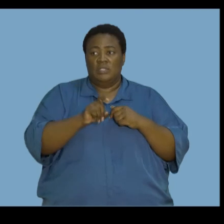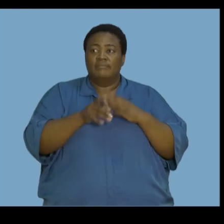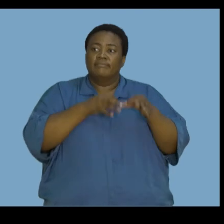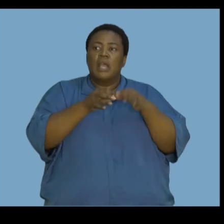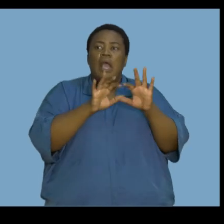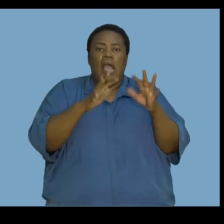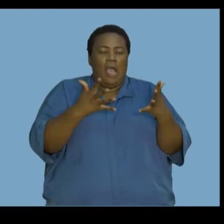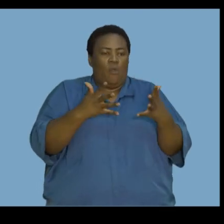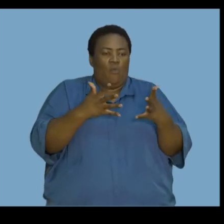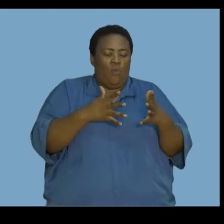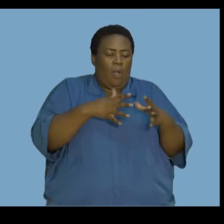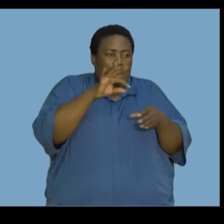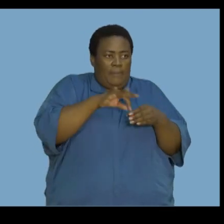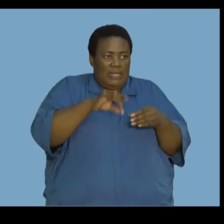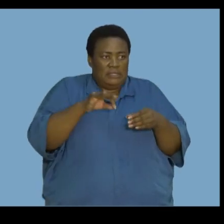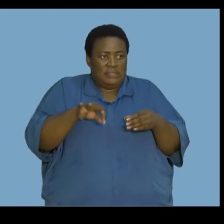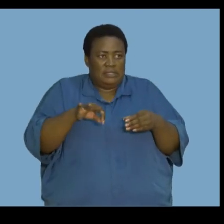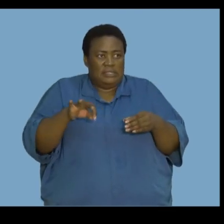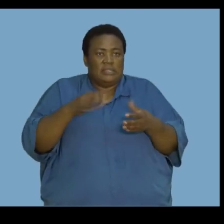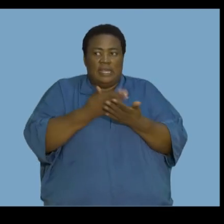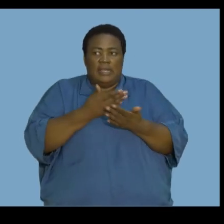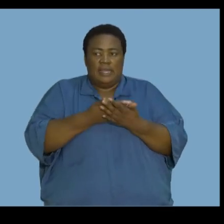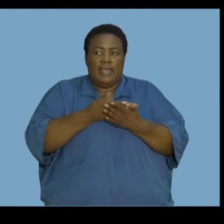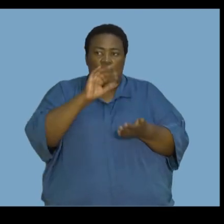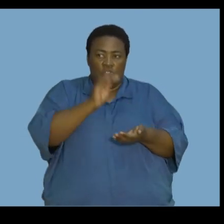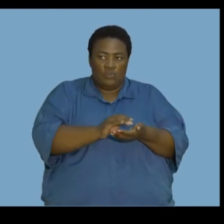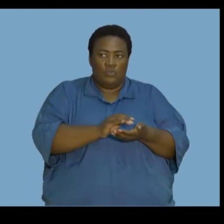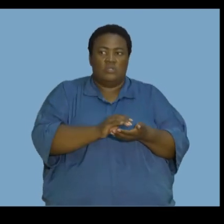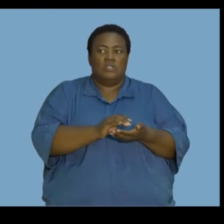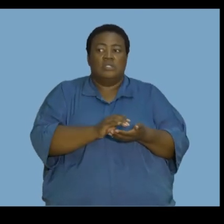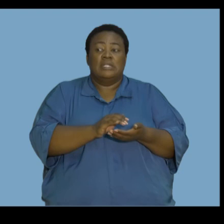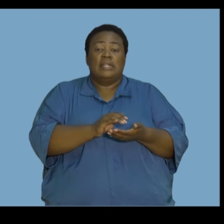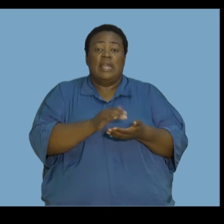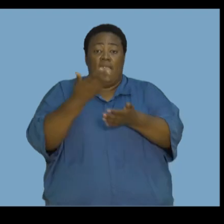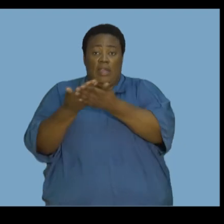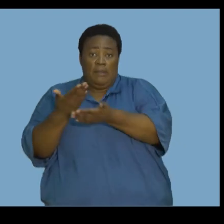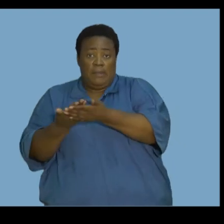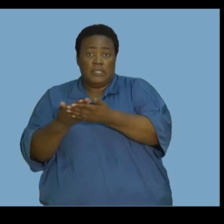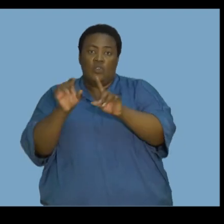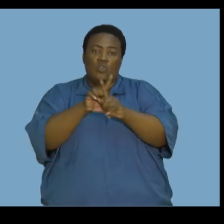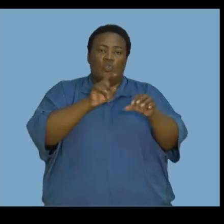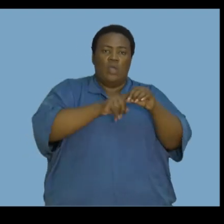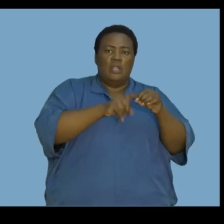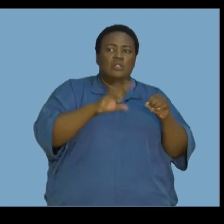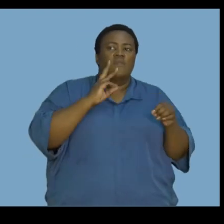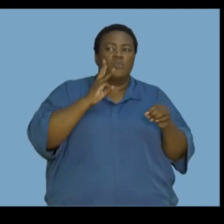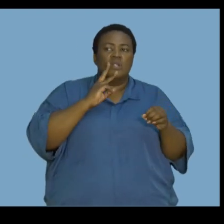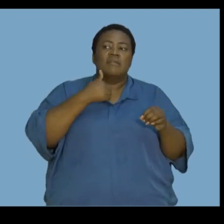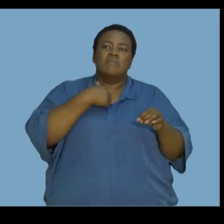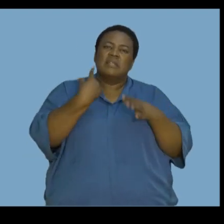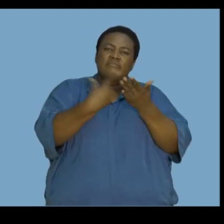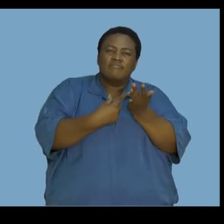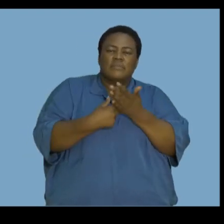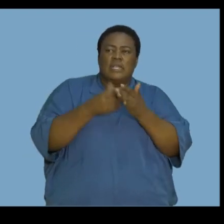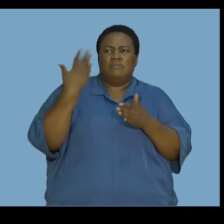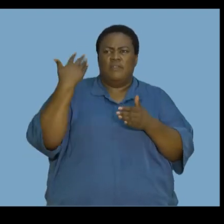next question, describe how alien plants may reduce both the availability and the quality of water. Now guys,